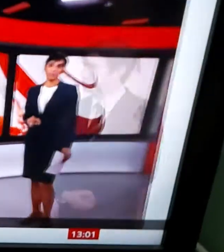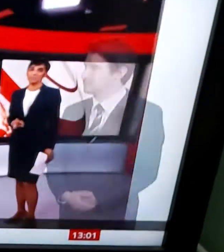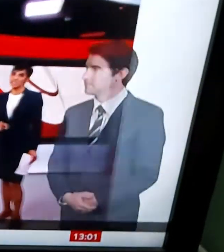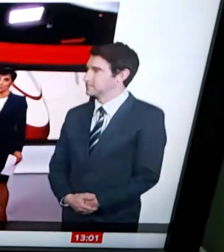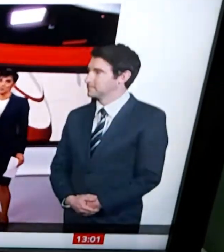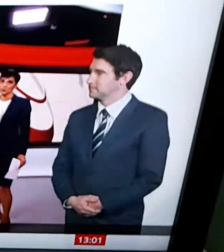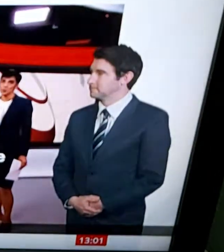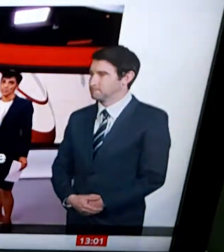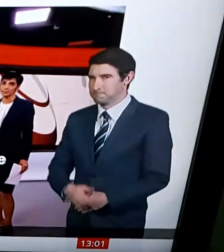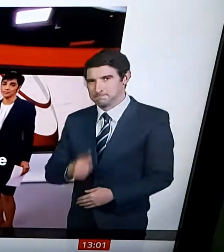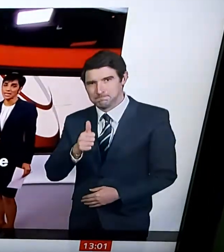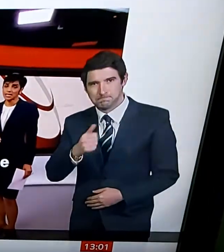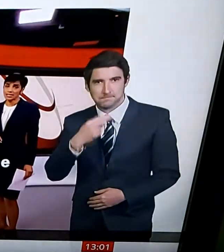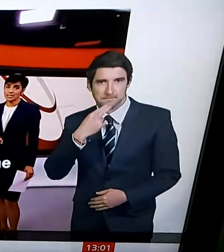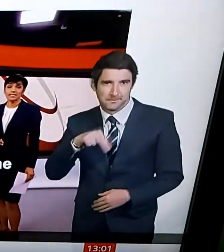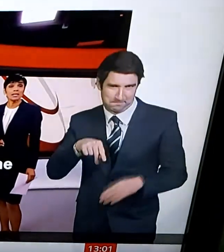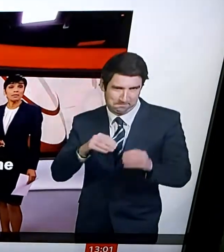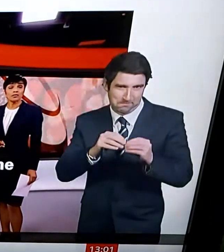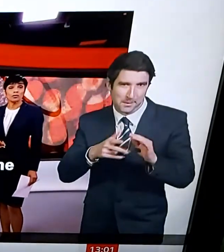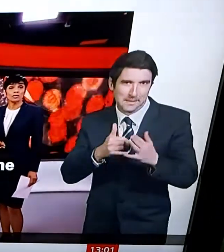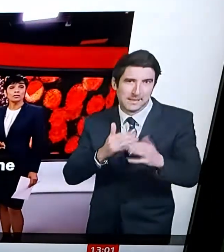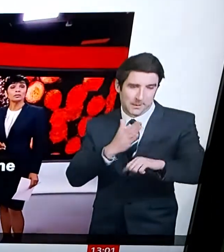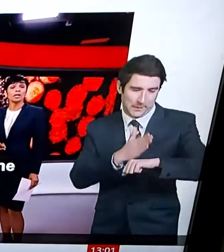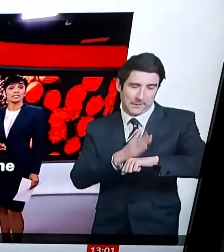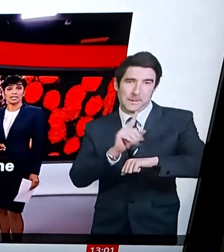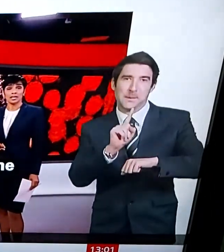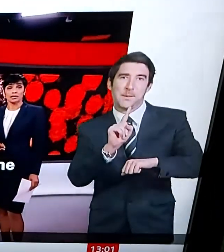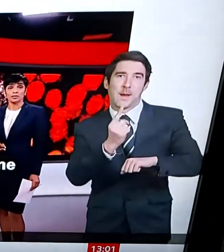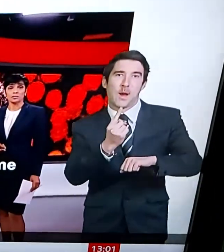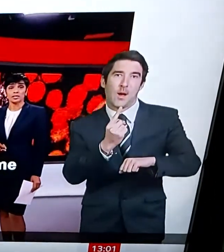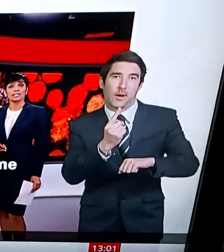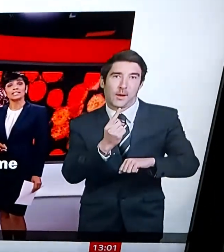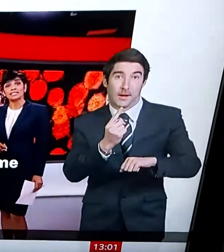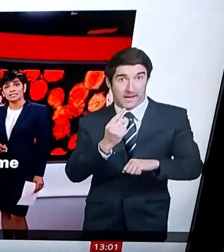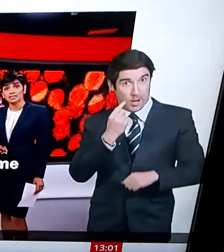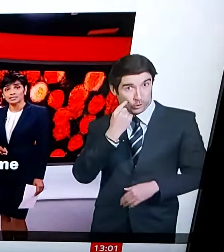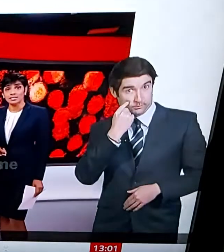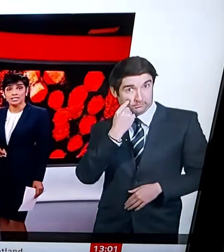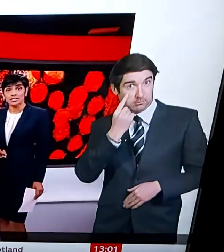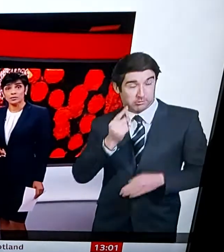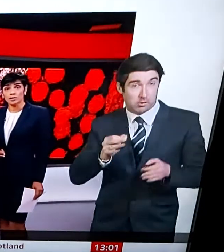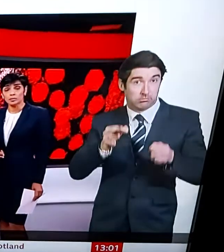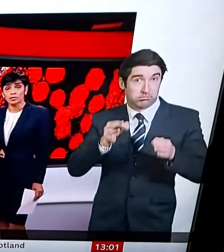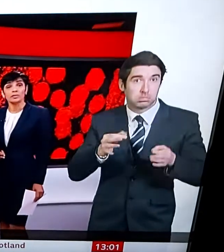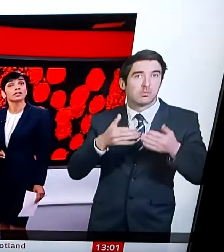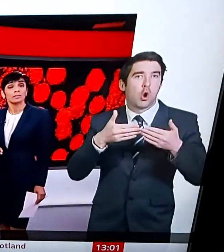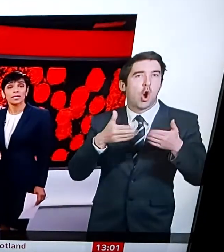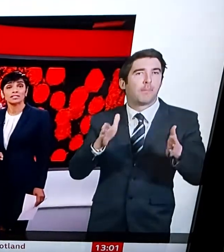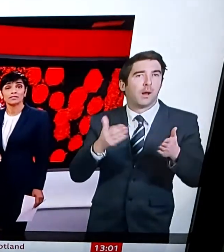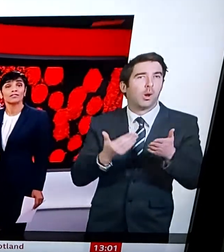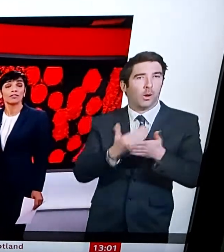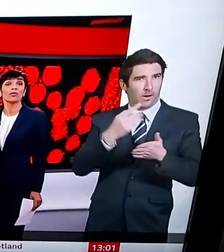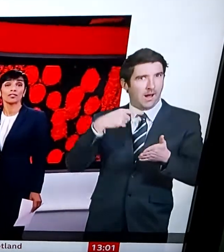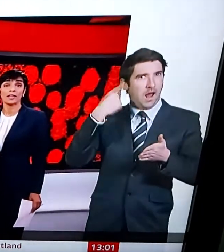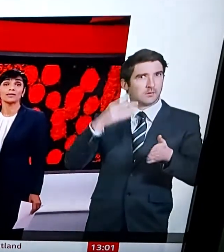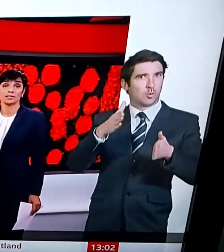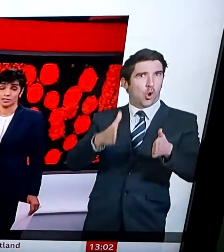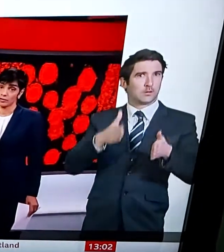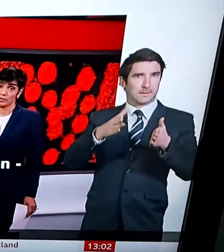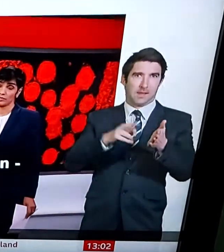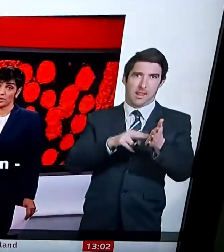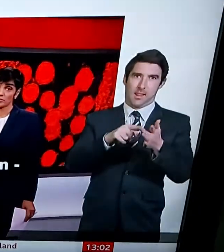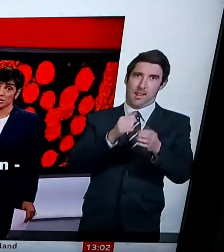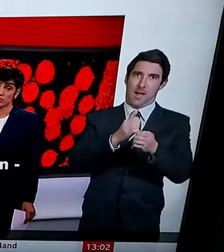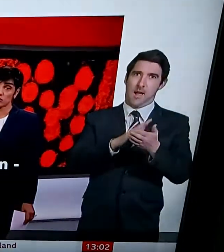Welcome to the BBC News at 1. The day before the new Nightingale Hospital in East London is set to open, with a capacity for